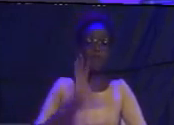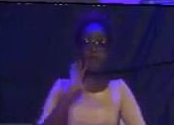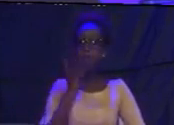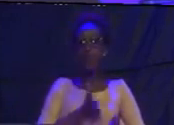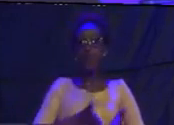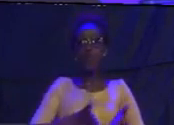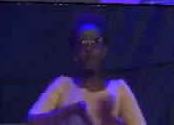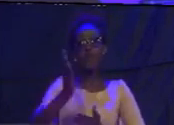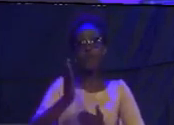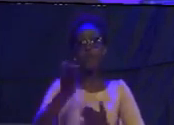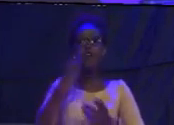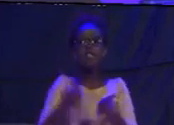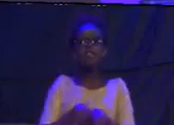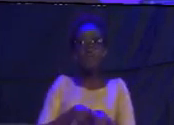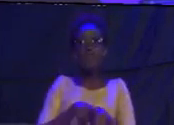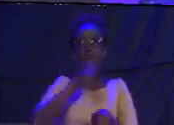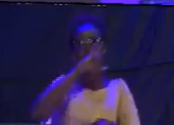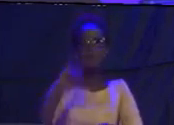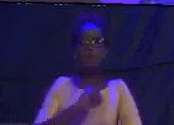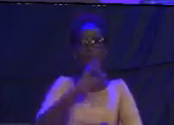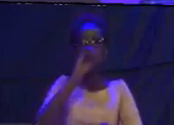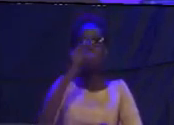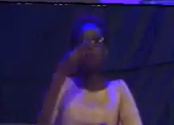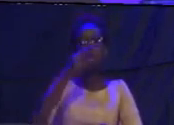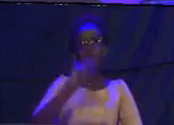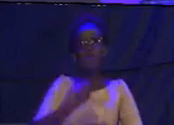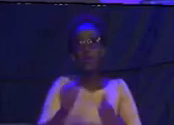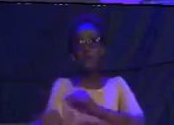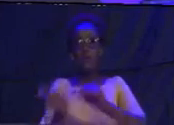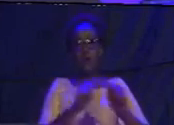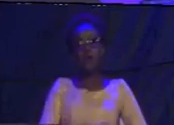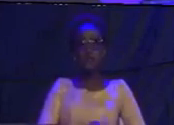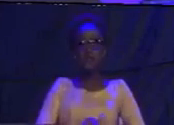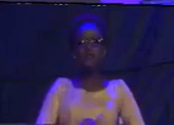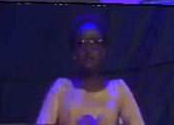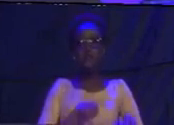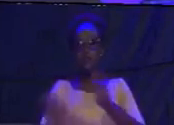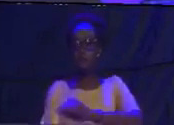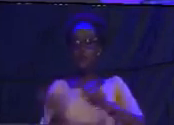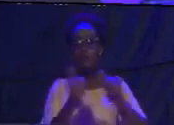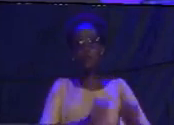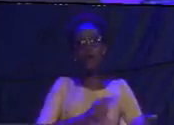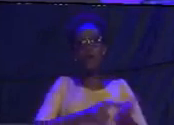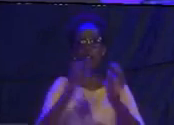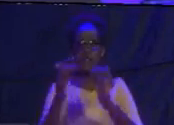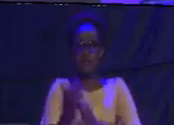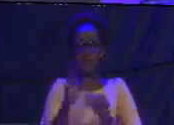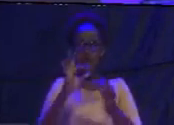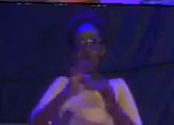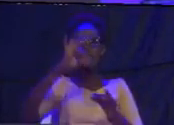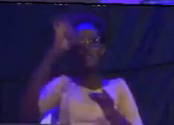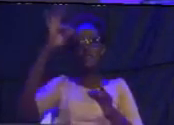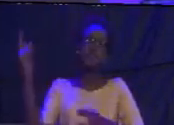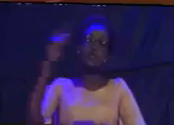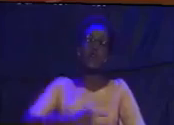Right there. That's where John the Baptist baptized Jesus. And the